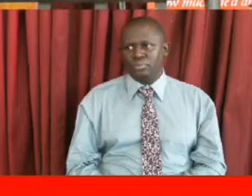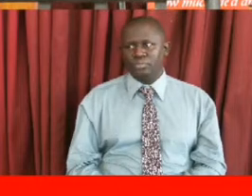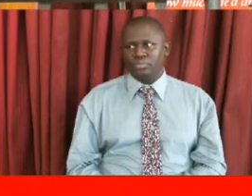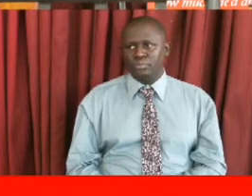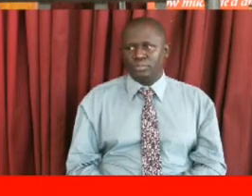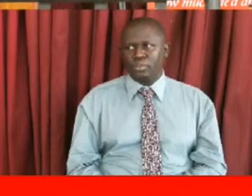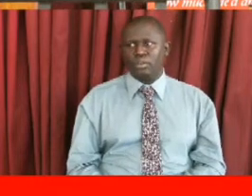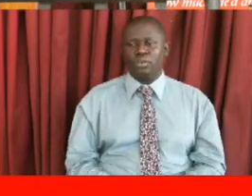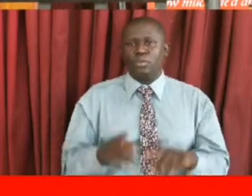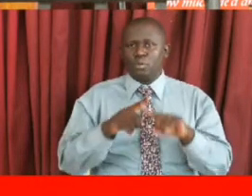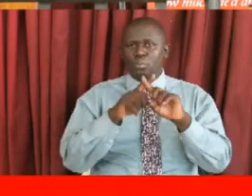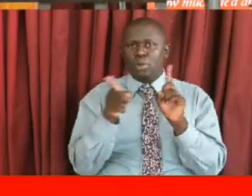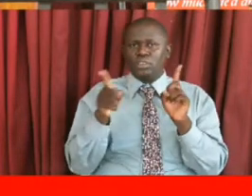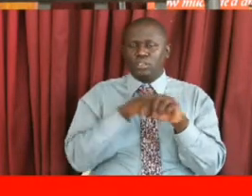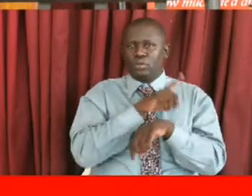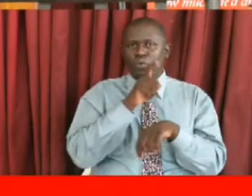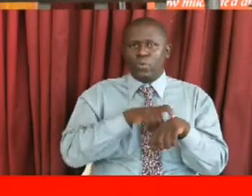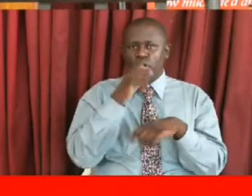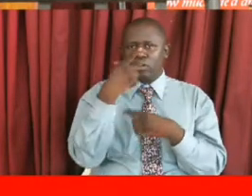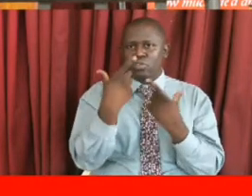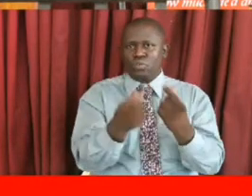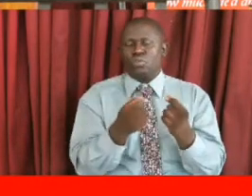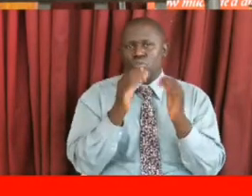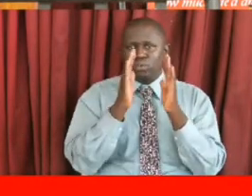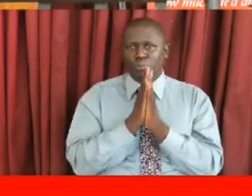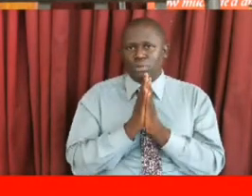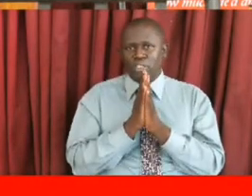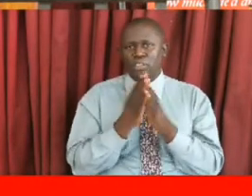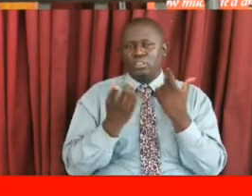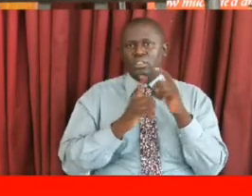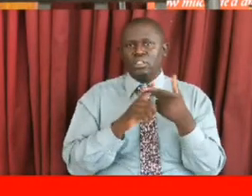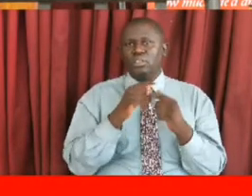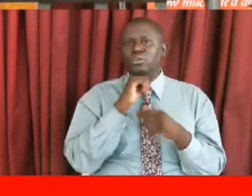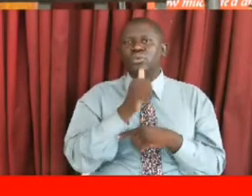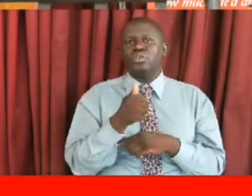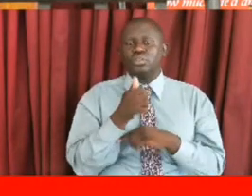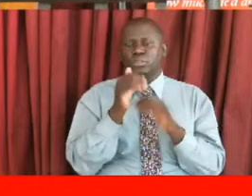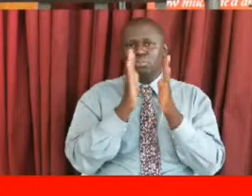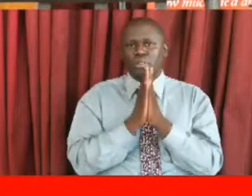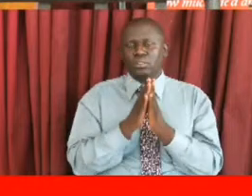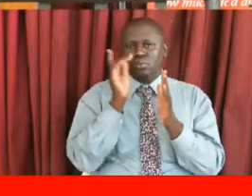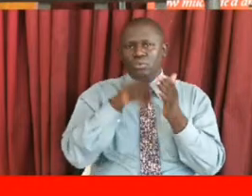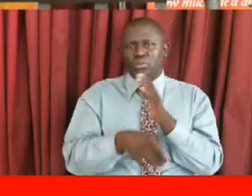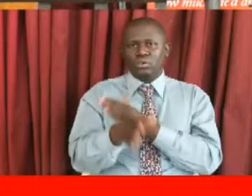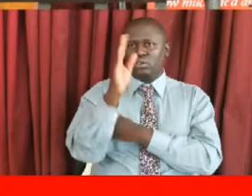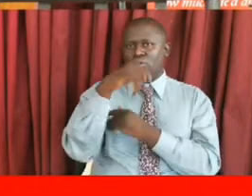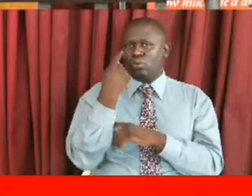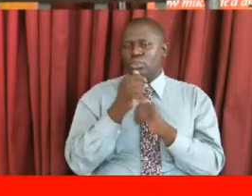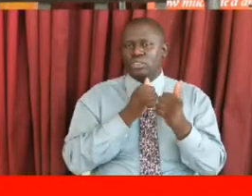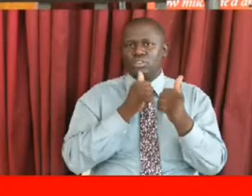to pray you don't pray to a God who is far in